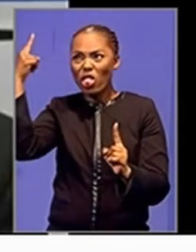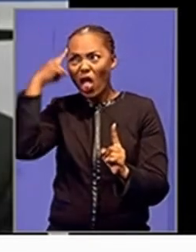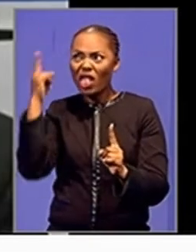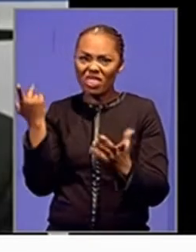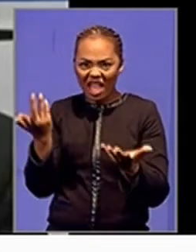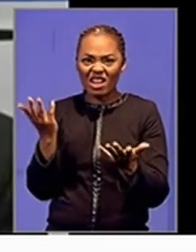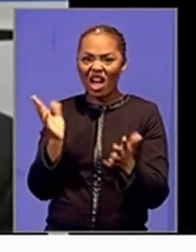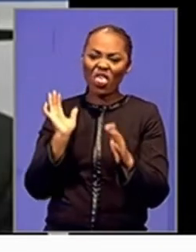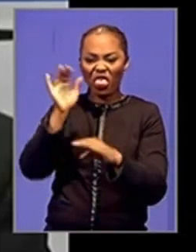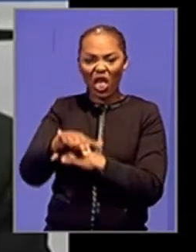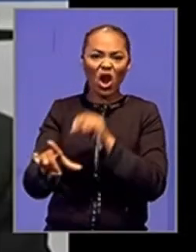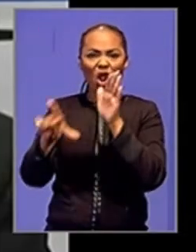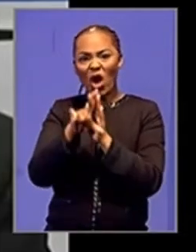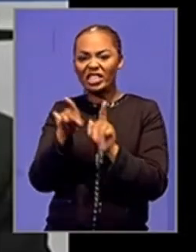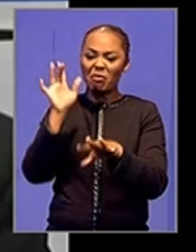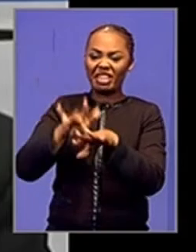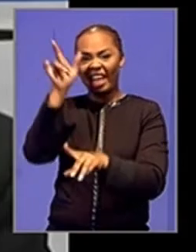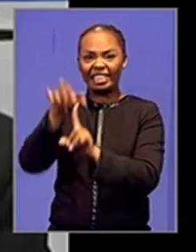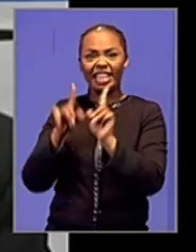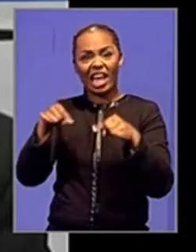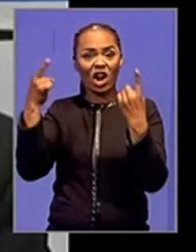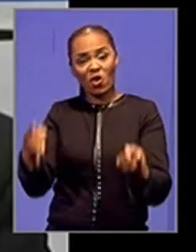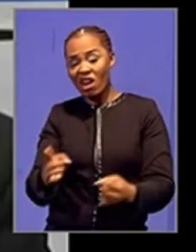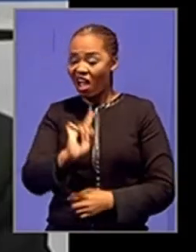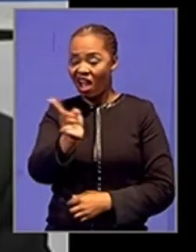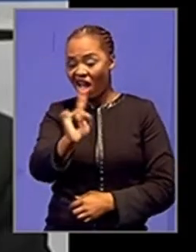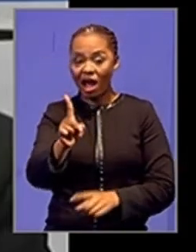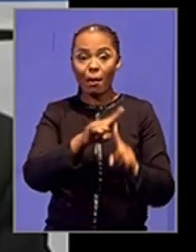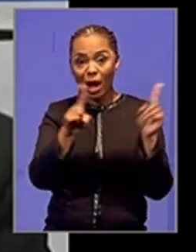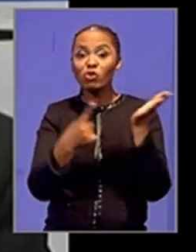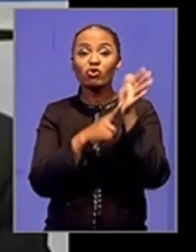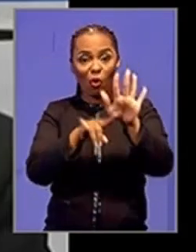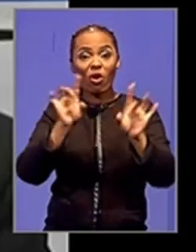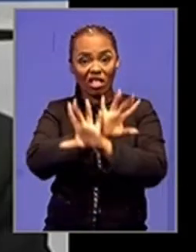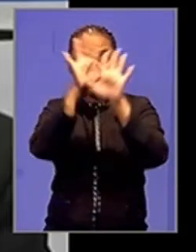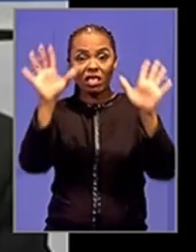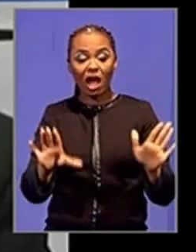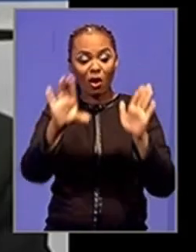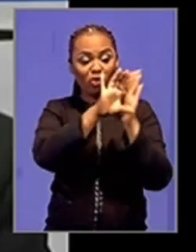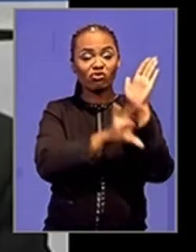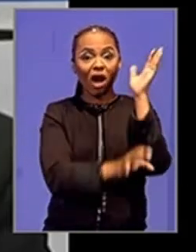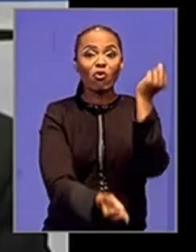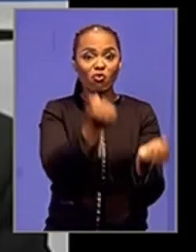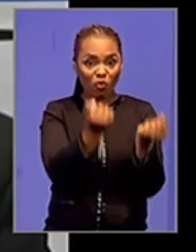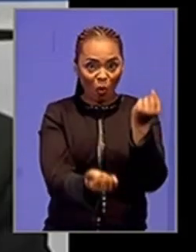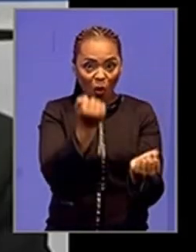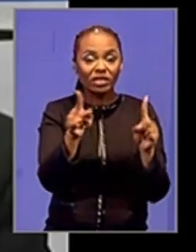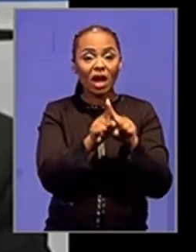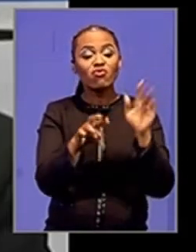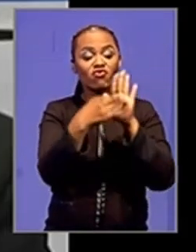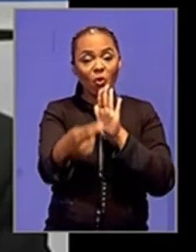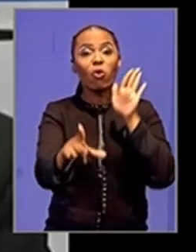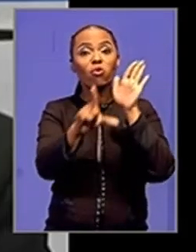and untouchable, but it shows very clearly that the Constitutional Court and the rule of